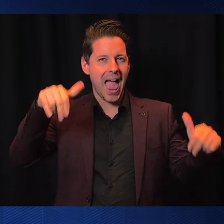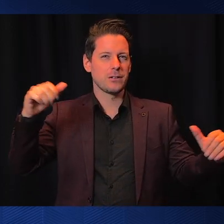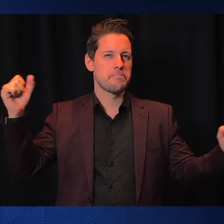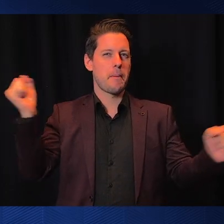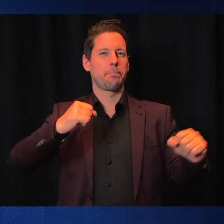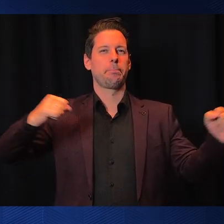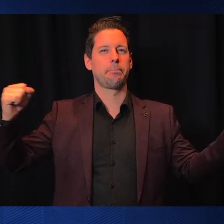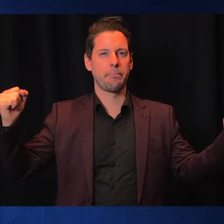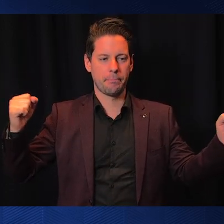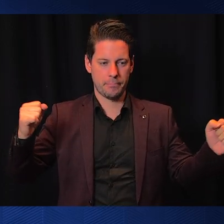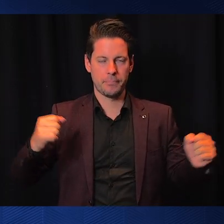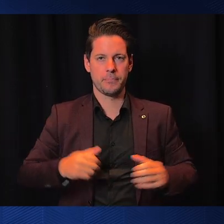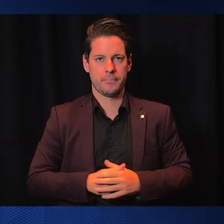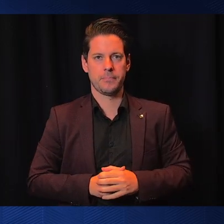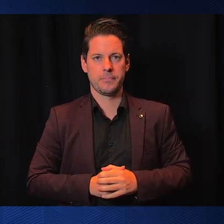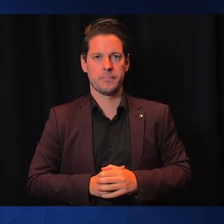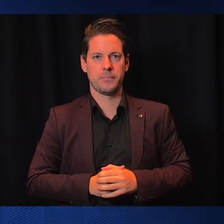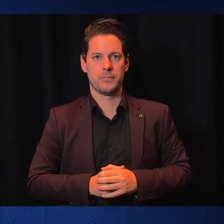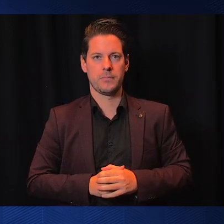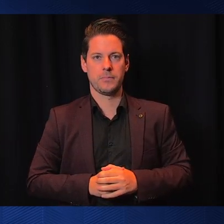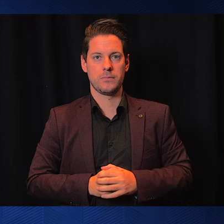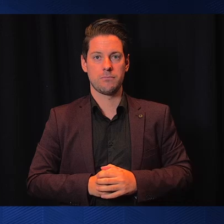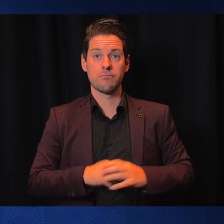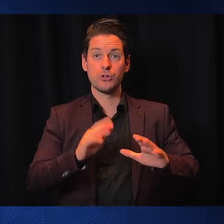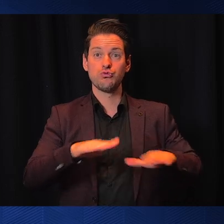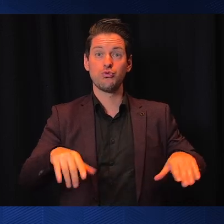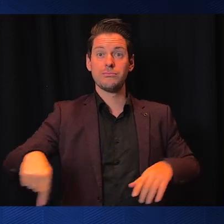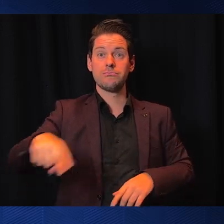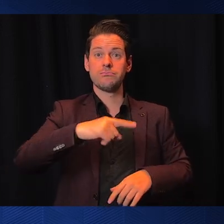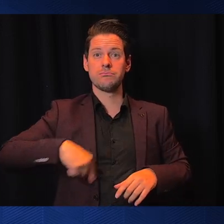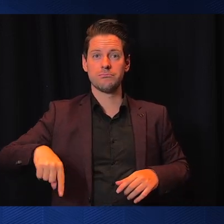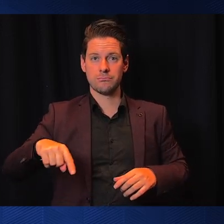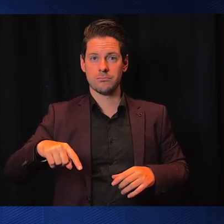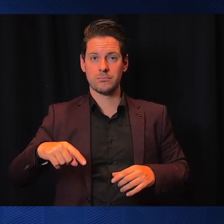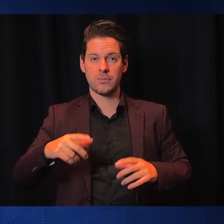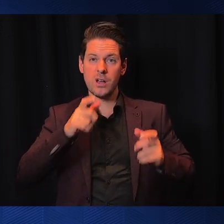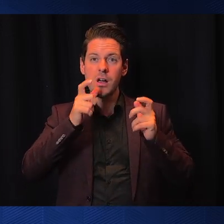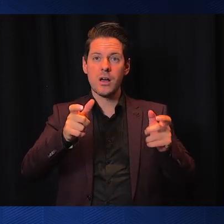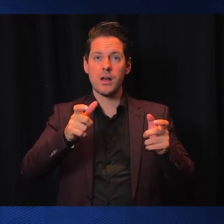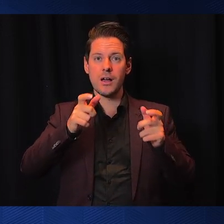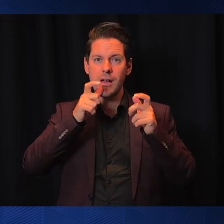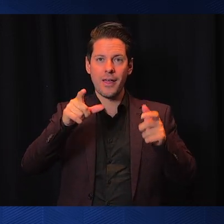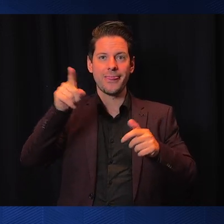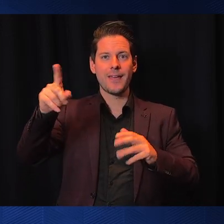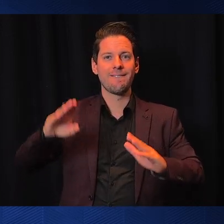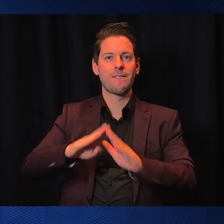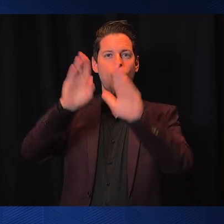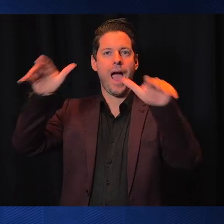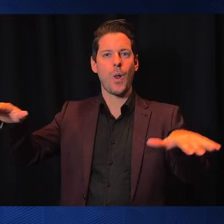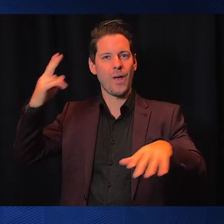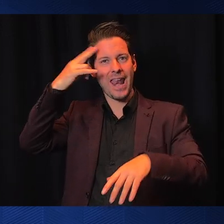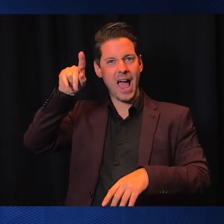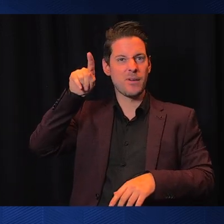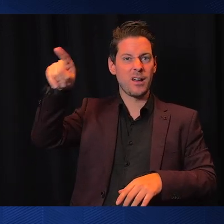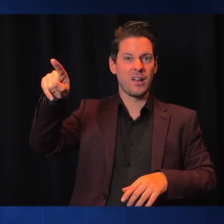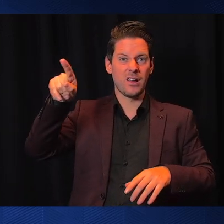that came from the skies. The children in the neighborhood were yelling out the name of the volcano and pointing